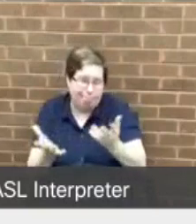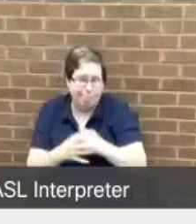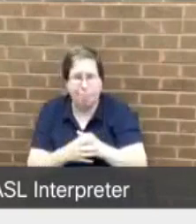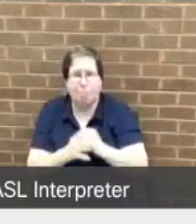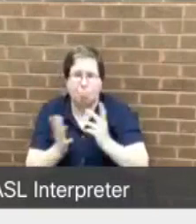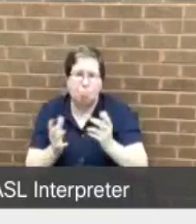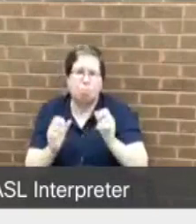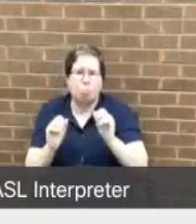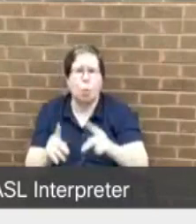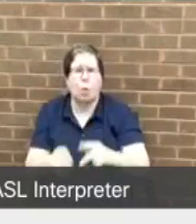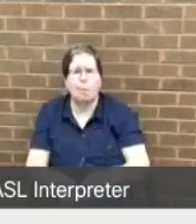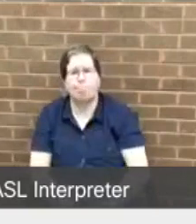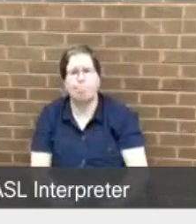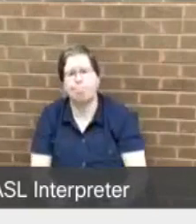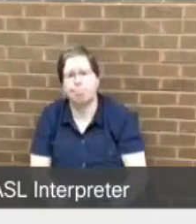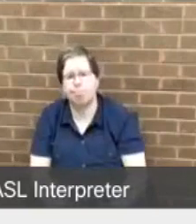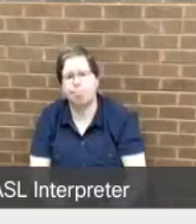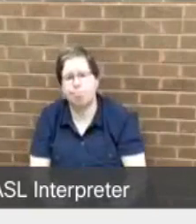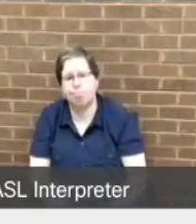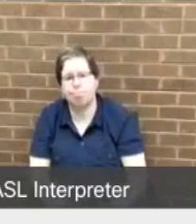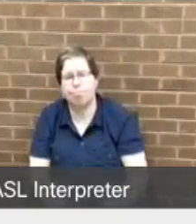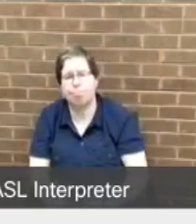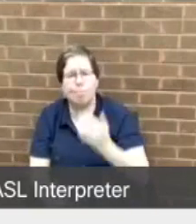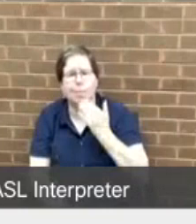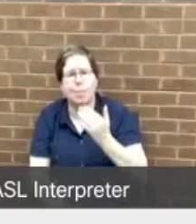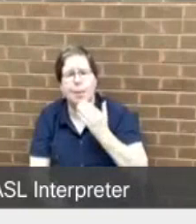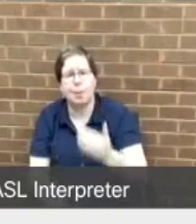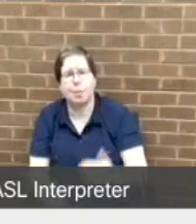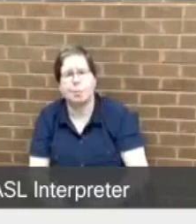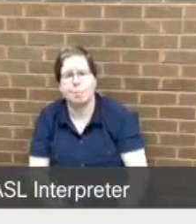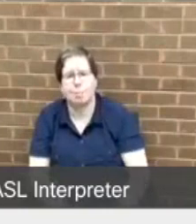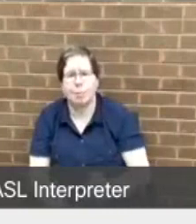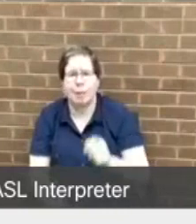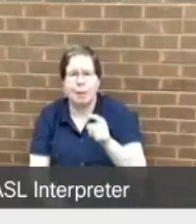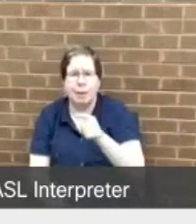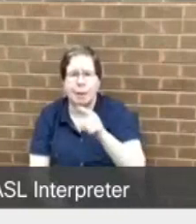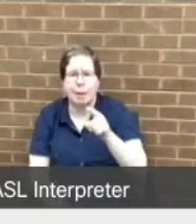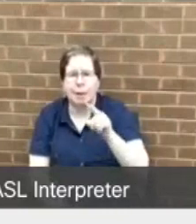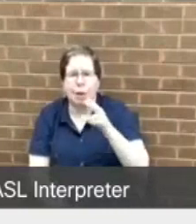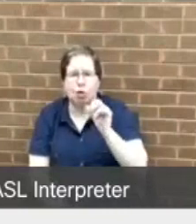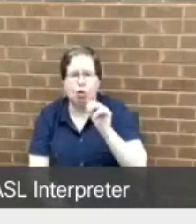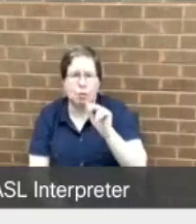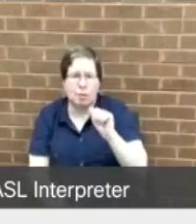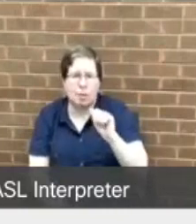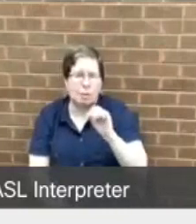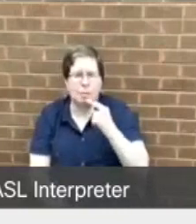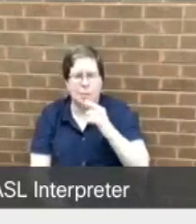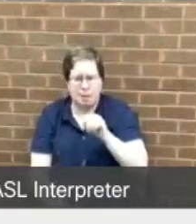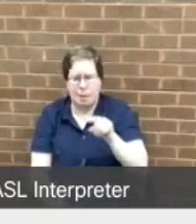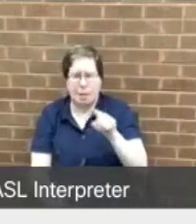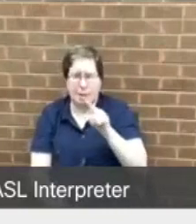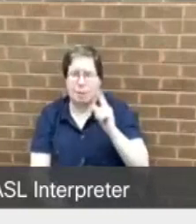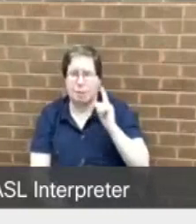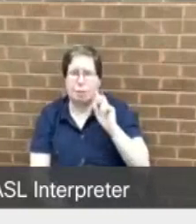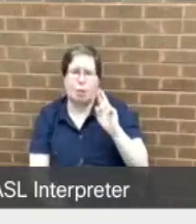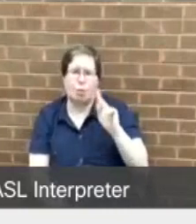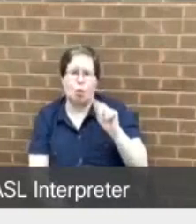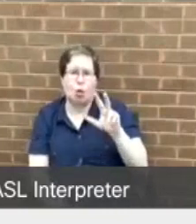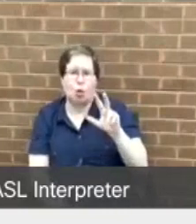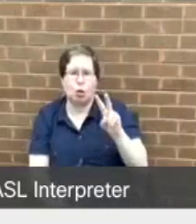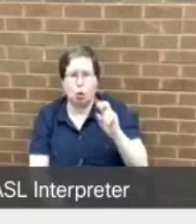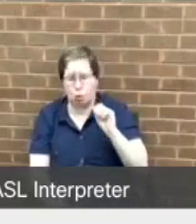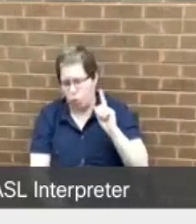it's okay. We can think about that. Thank you. I'll just say that's certainly an issue on 32. We hear from a lot of constituents.